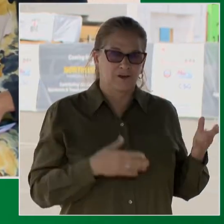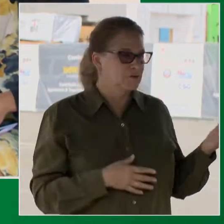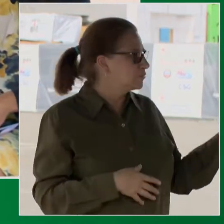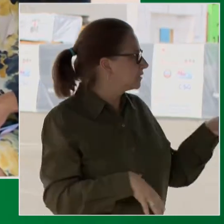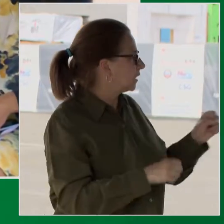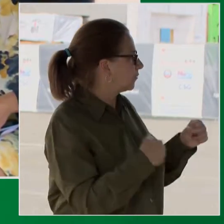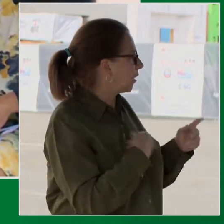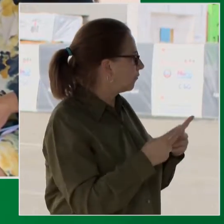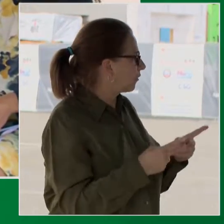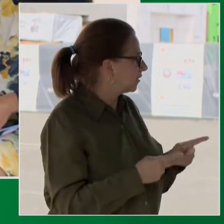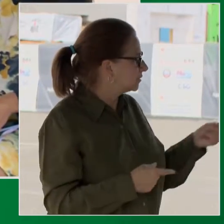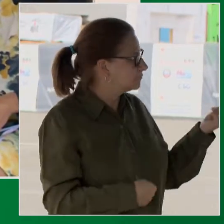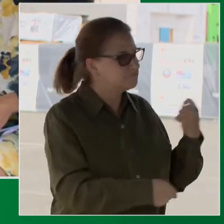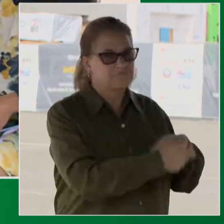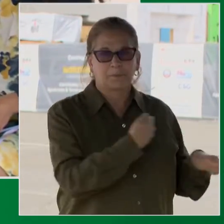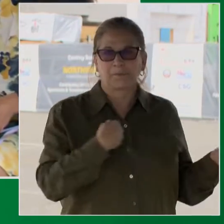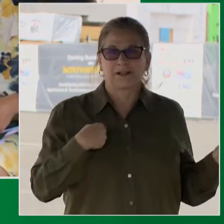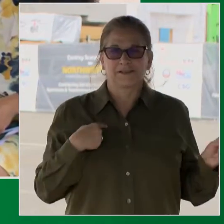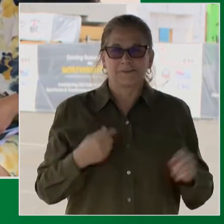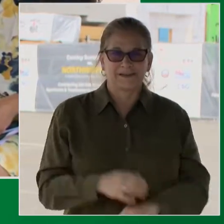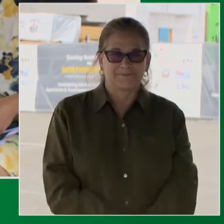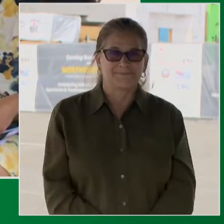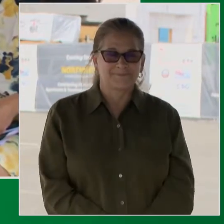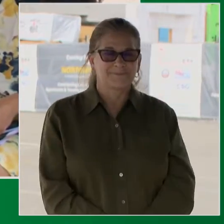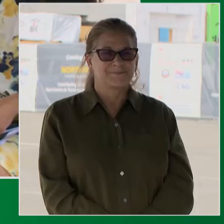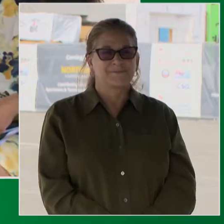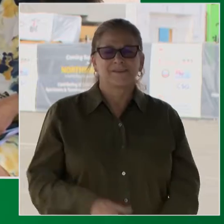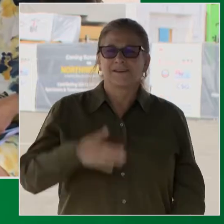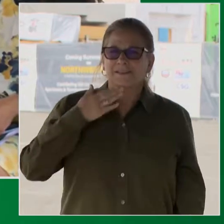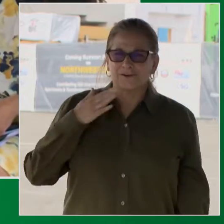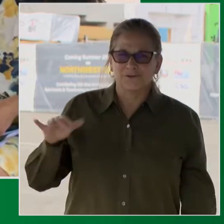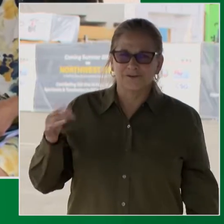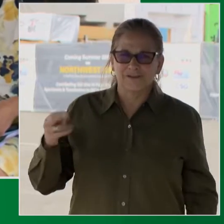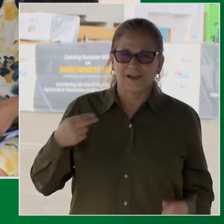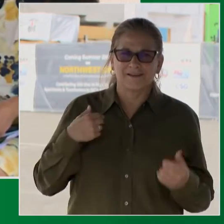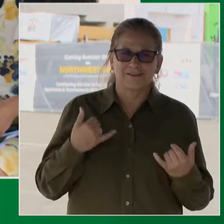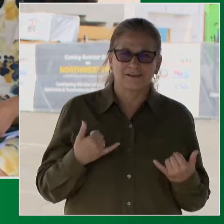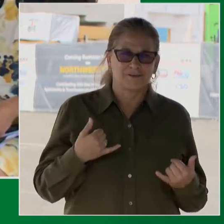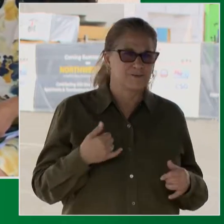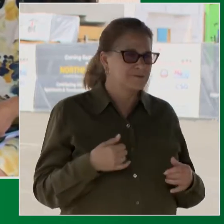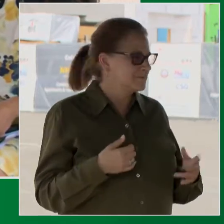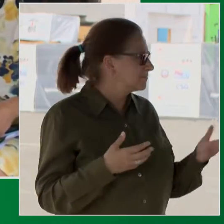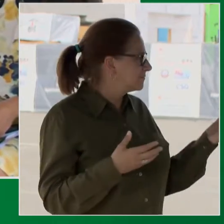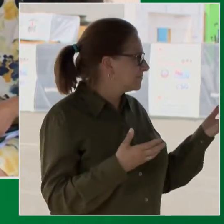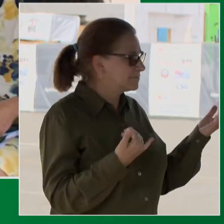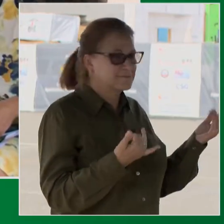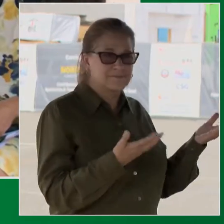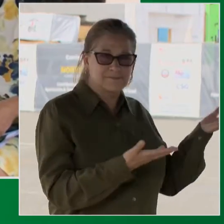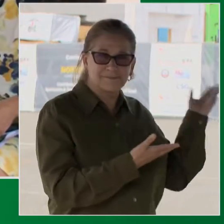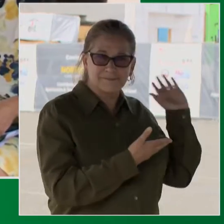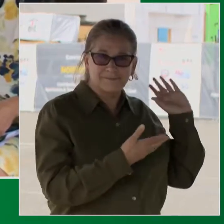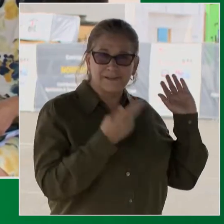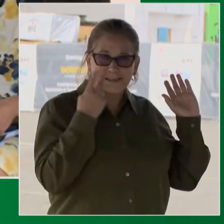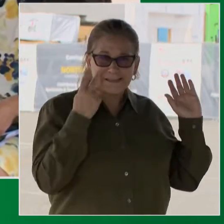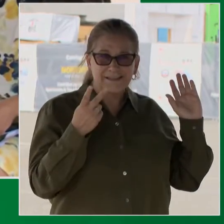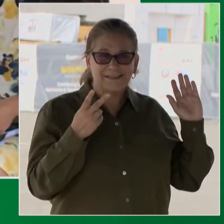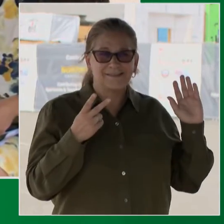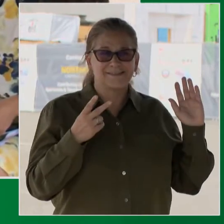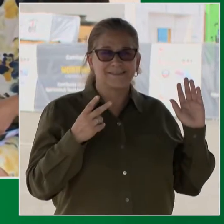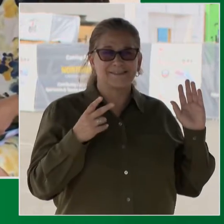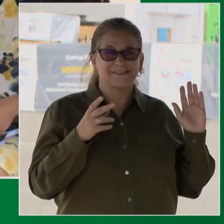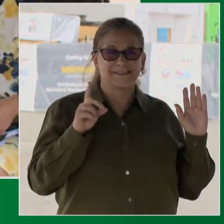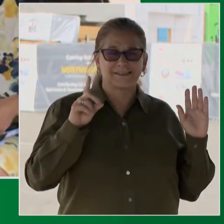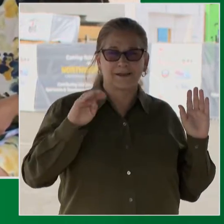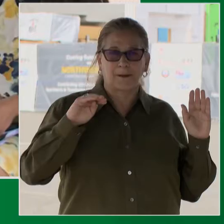do I just, anyway, nonetheless. So Sharon, you've been working a lot with district agencies, not just in the DMPED cluster, but across